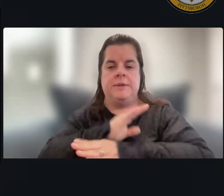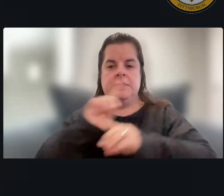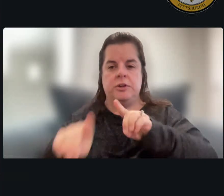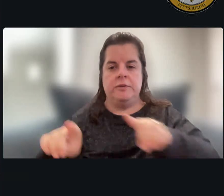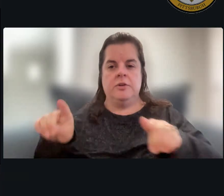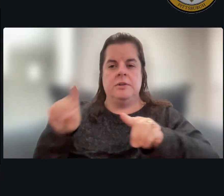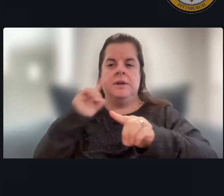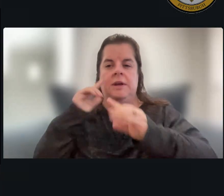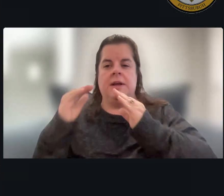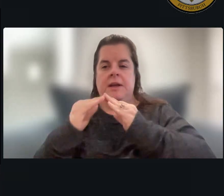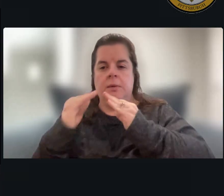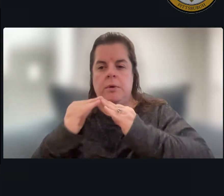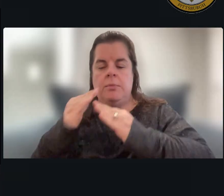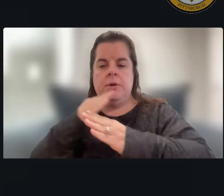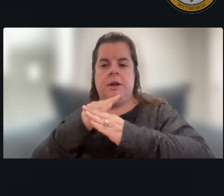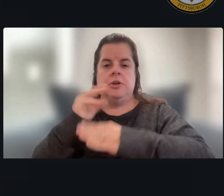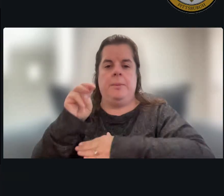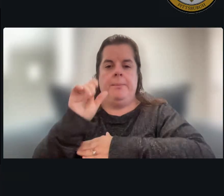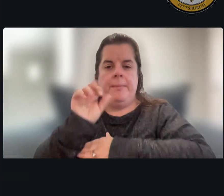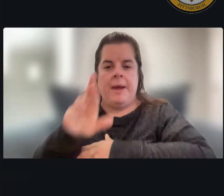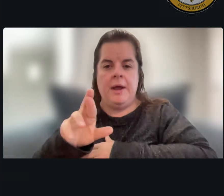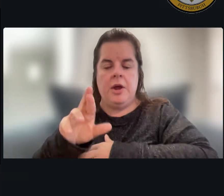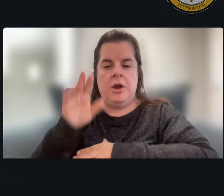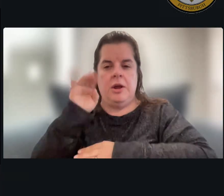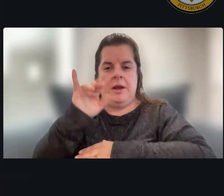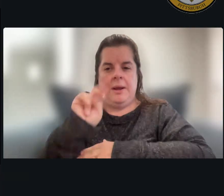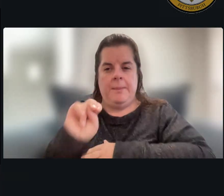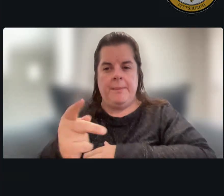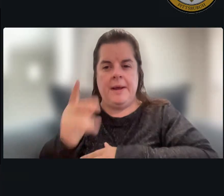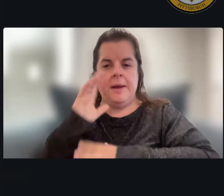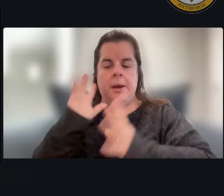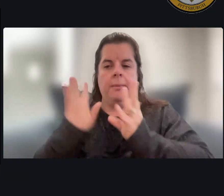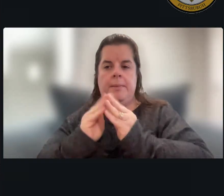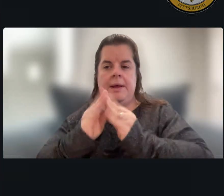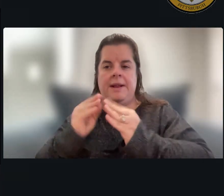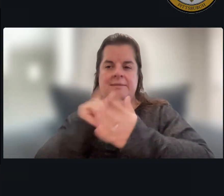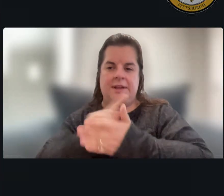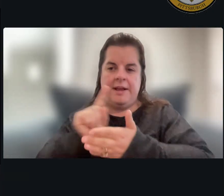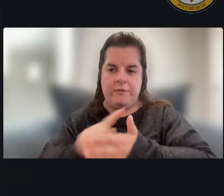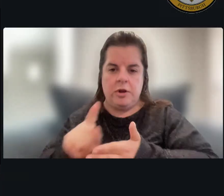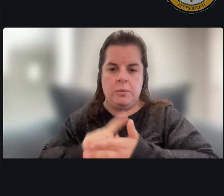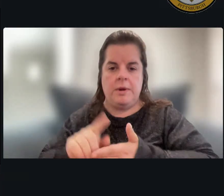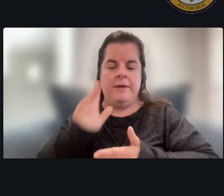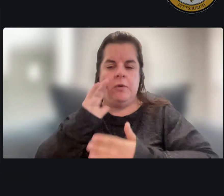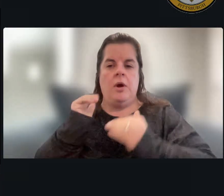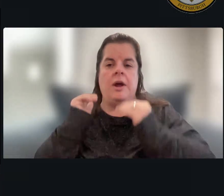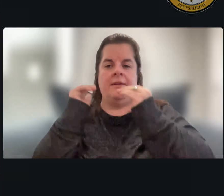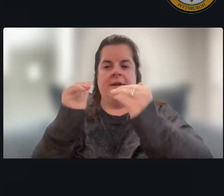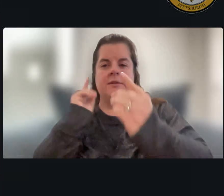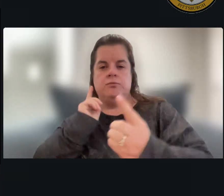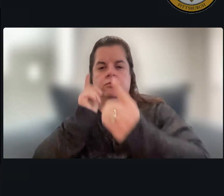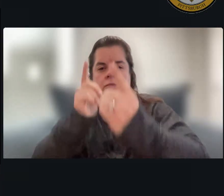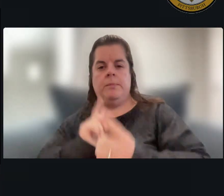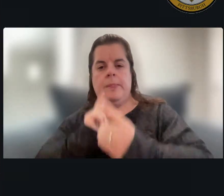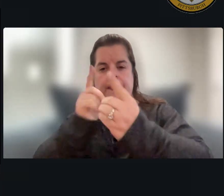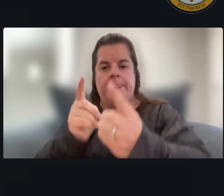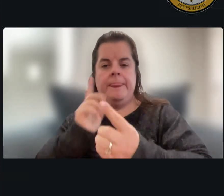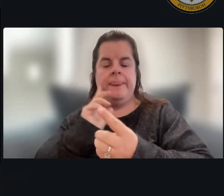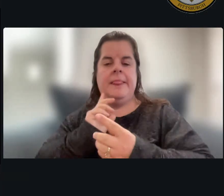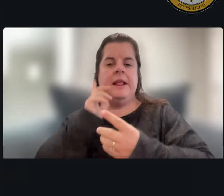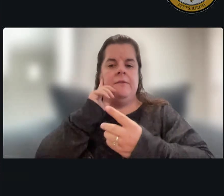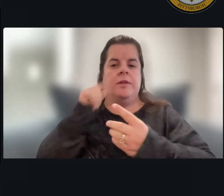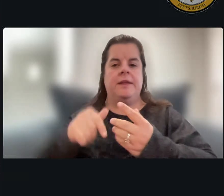and the Department of Innovation and Performance. We meet weekly to advance and drive this initiative. Goals from this are